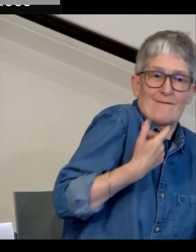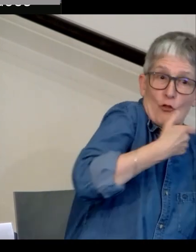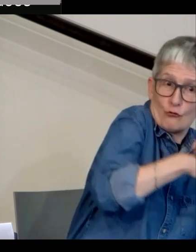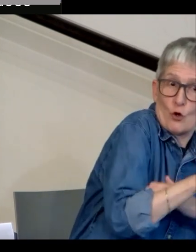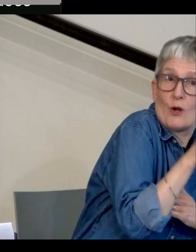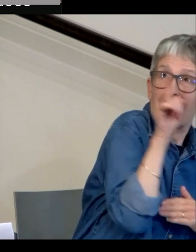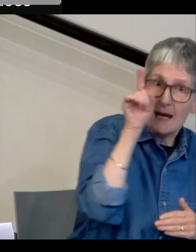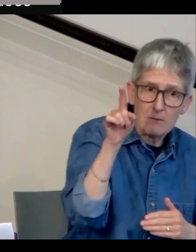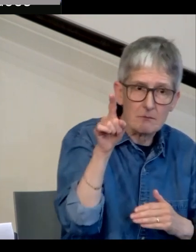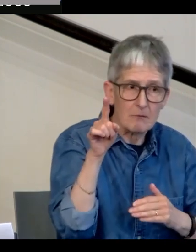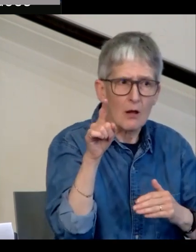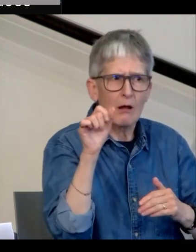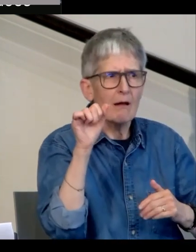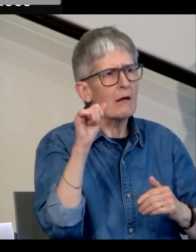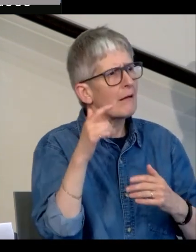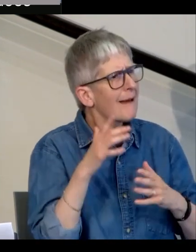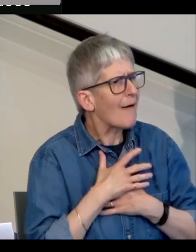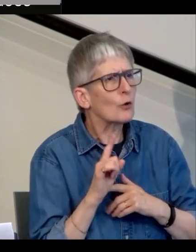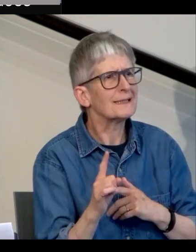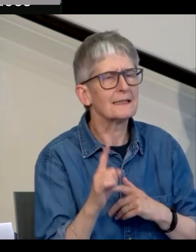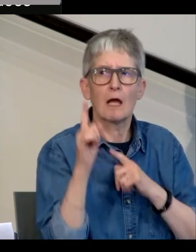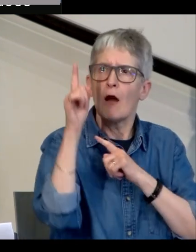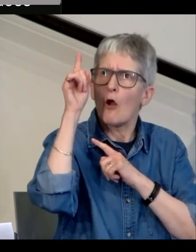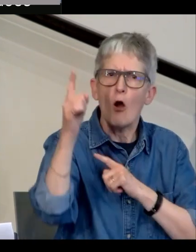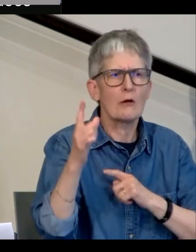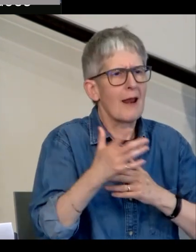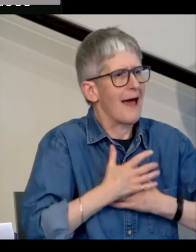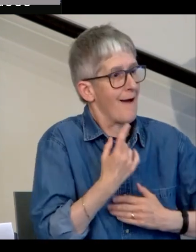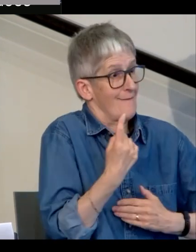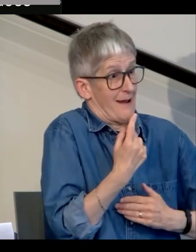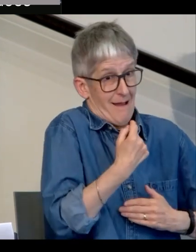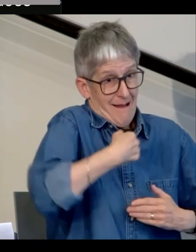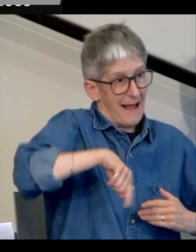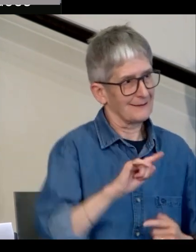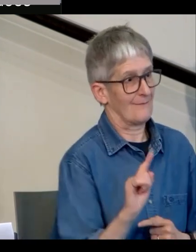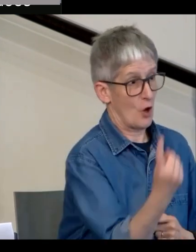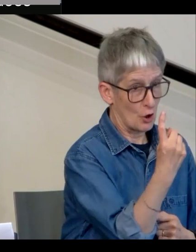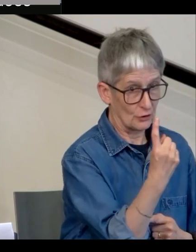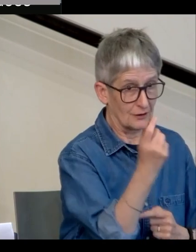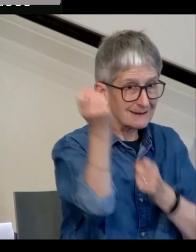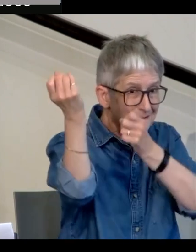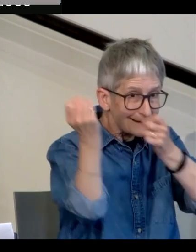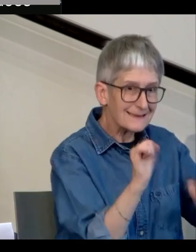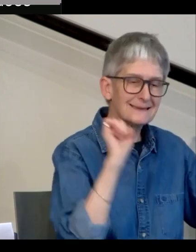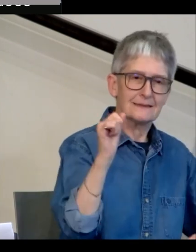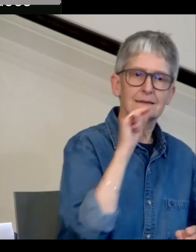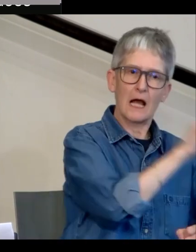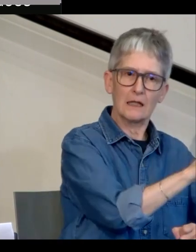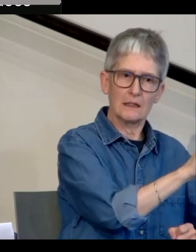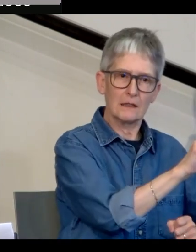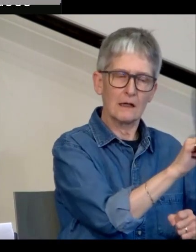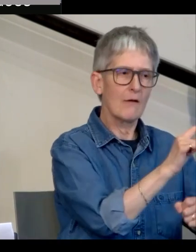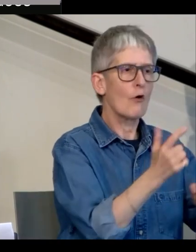love, not that we loved God, but that he loved us and sent us his Son as an atoning sacrifice for our